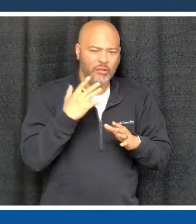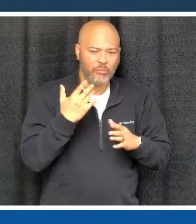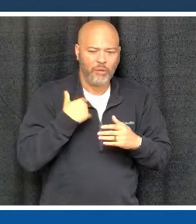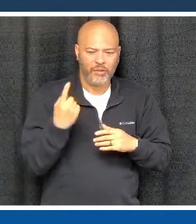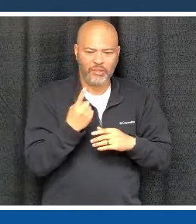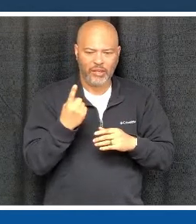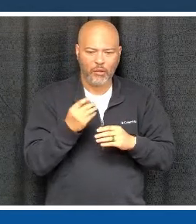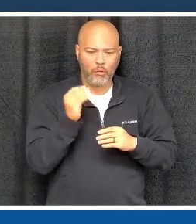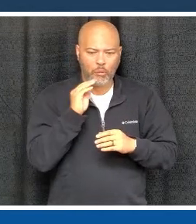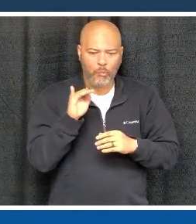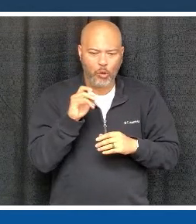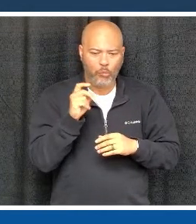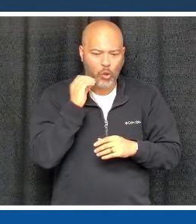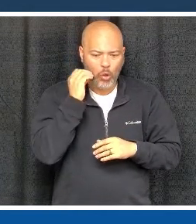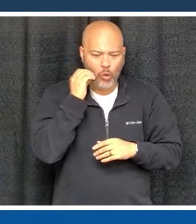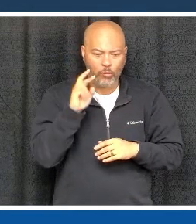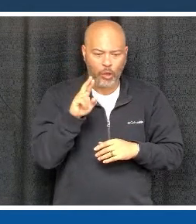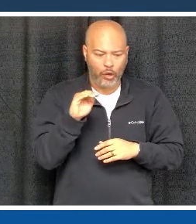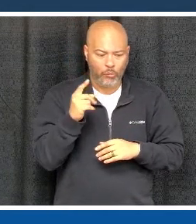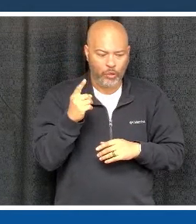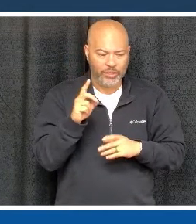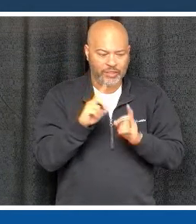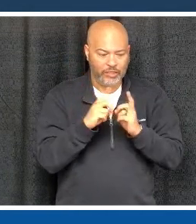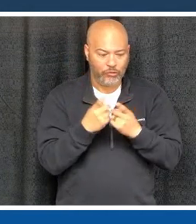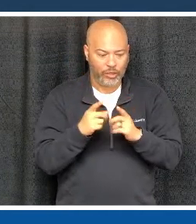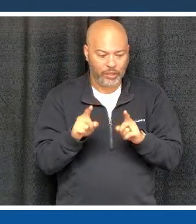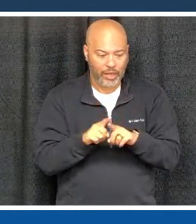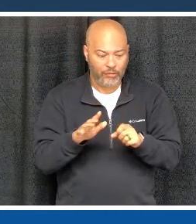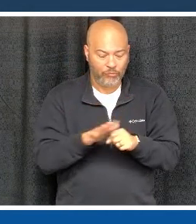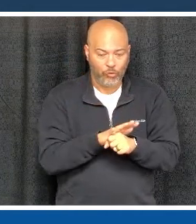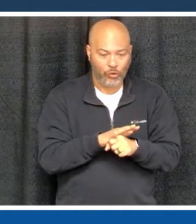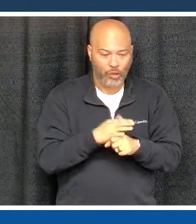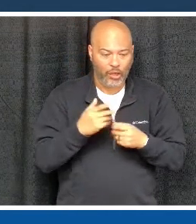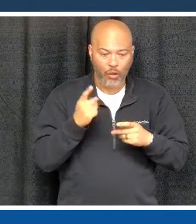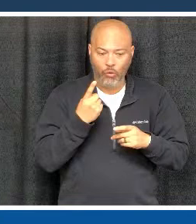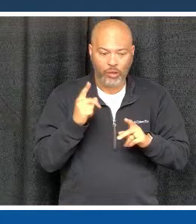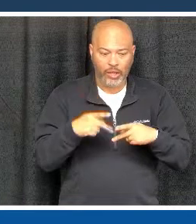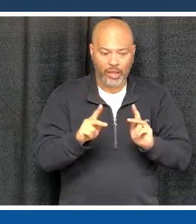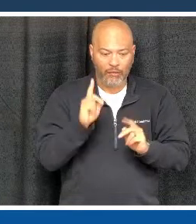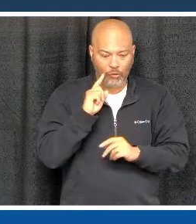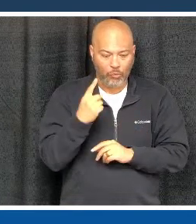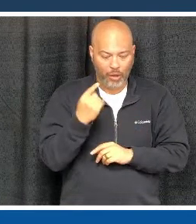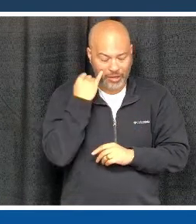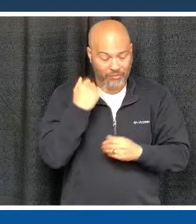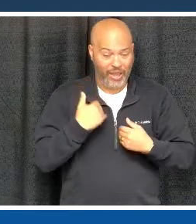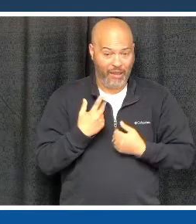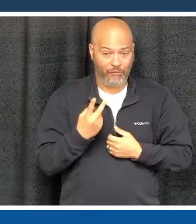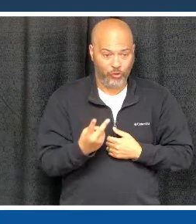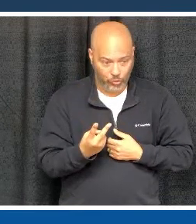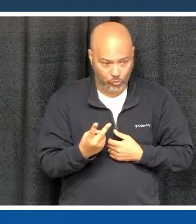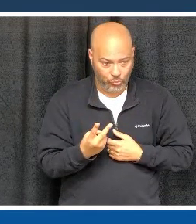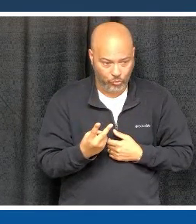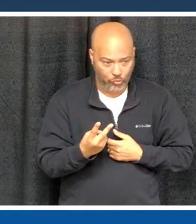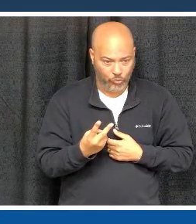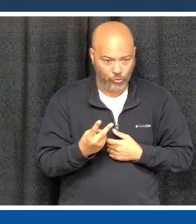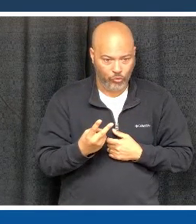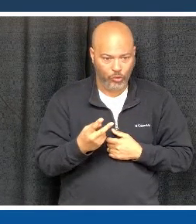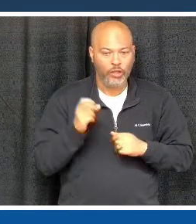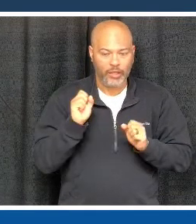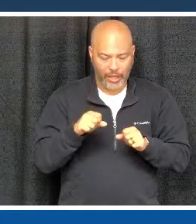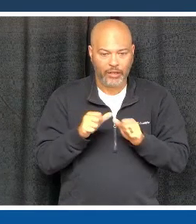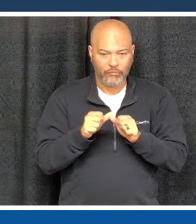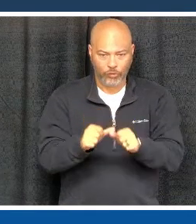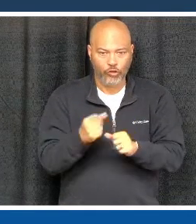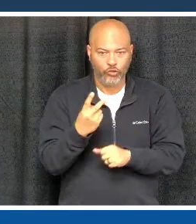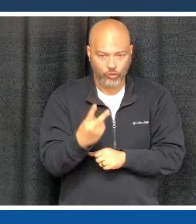mobile homes. The RM1 district as a whole, though, only allows for 1. If they have 2, they will be able to continue to have